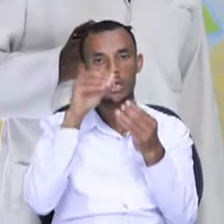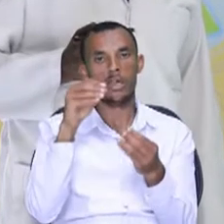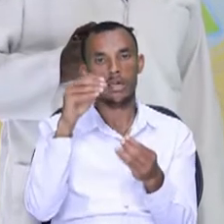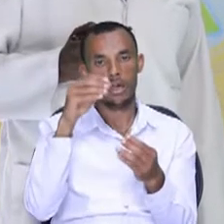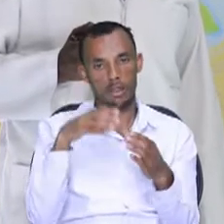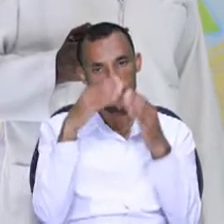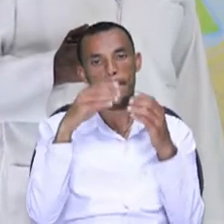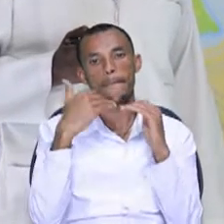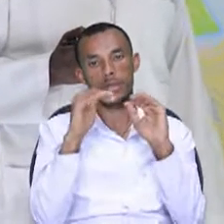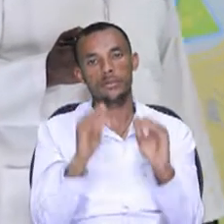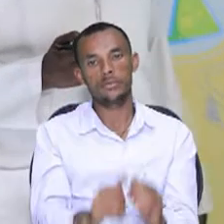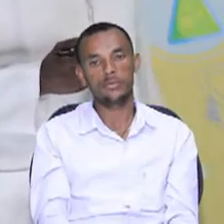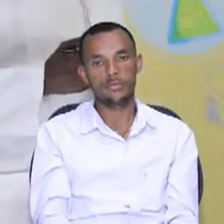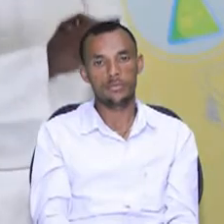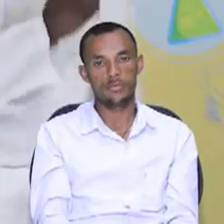mass.